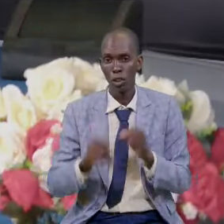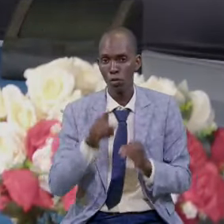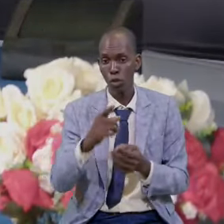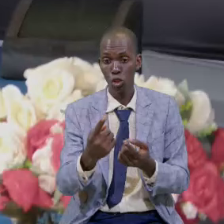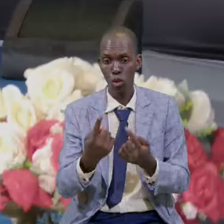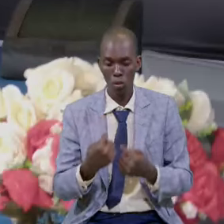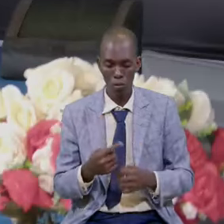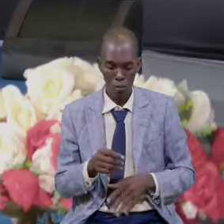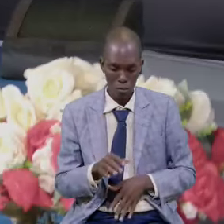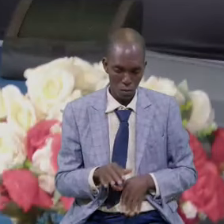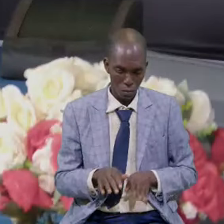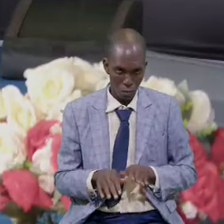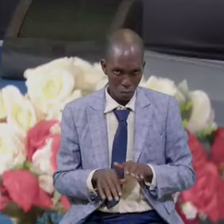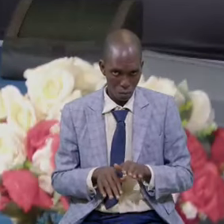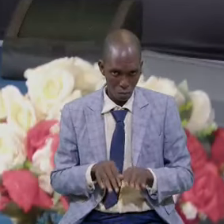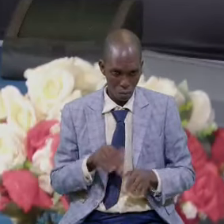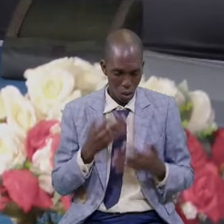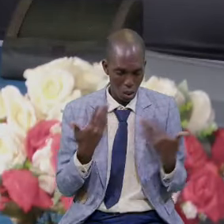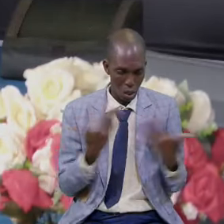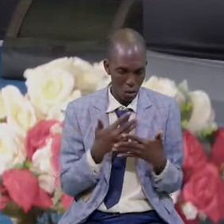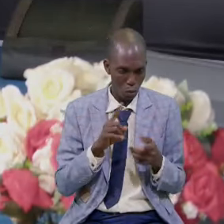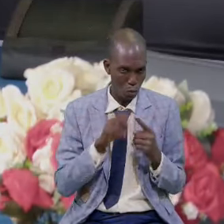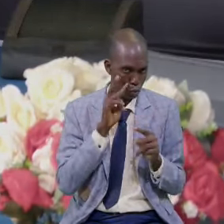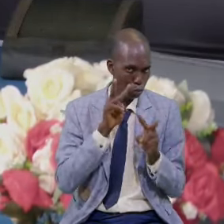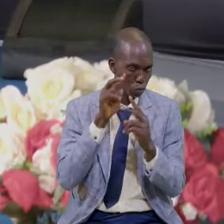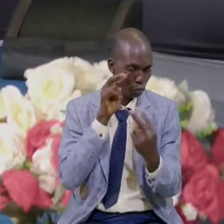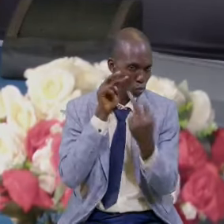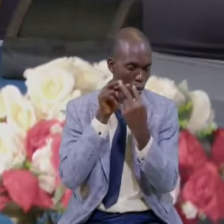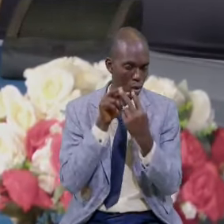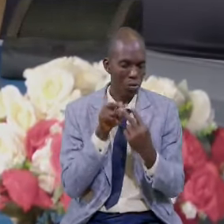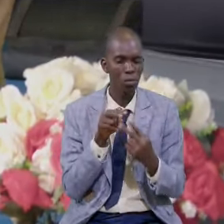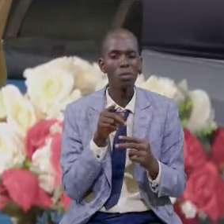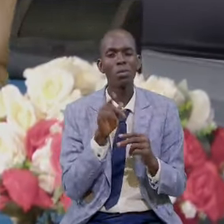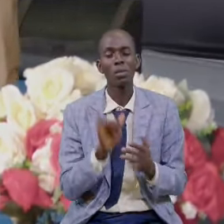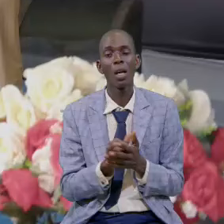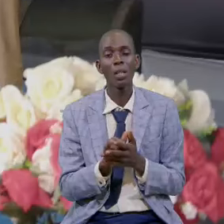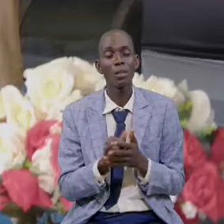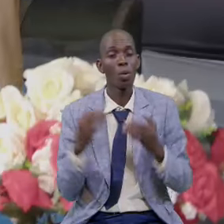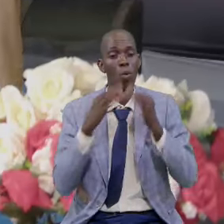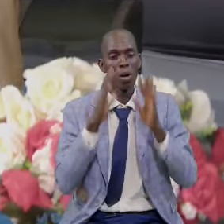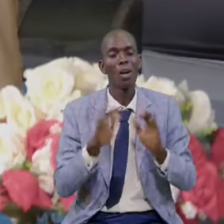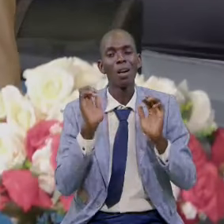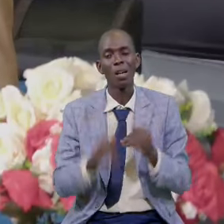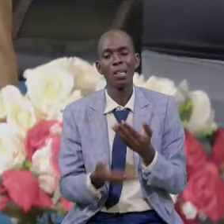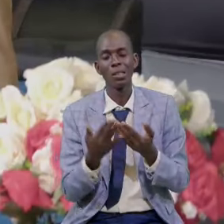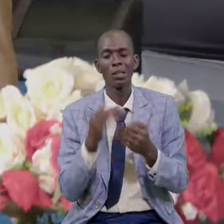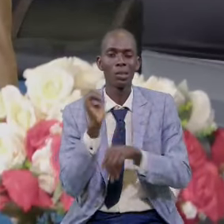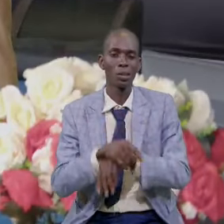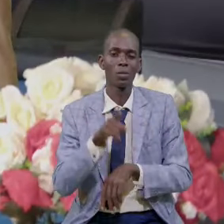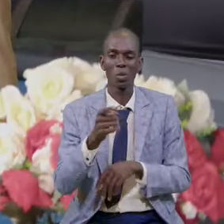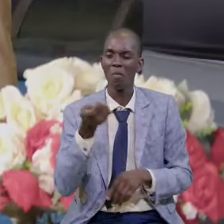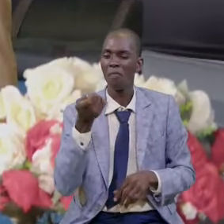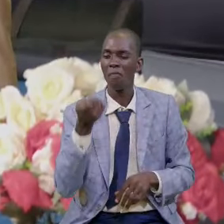they can tell, they can defeat you in a second. If you're coming and you're not looking